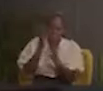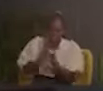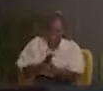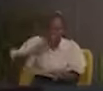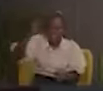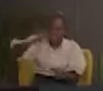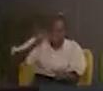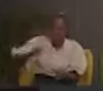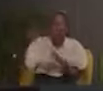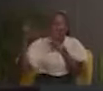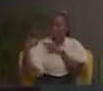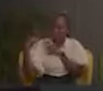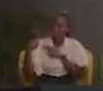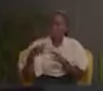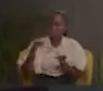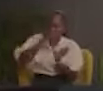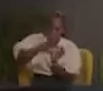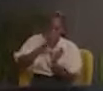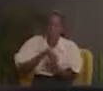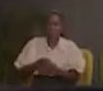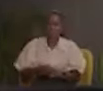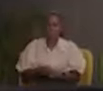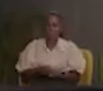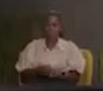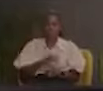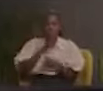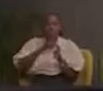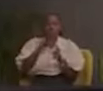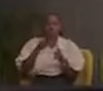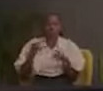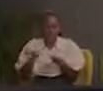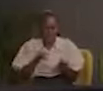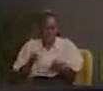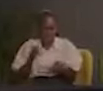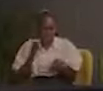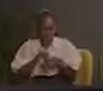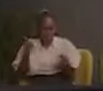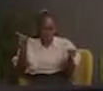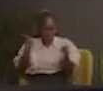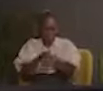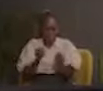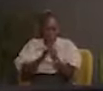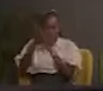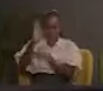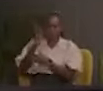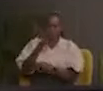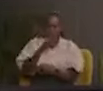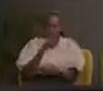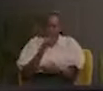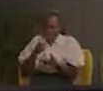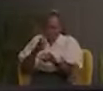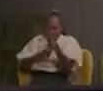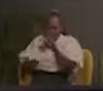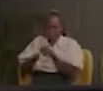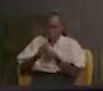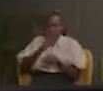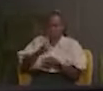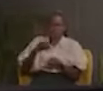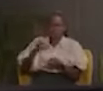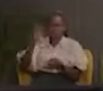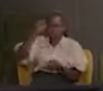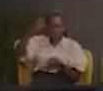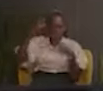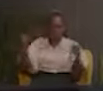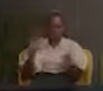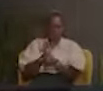a responsibility component. When you act in partnership with God, you are not replacing the reality of his finished work. You